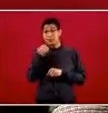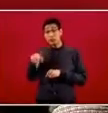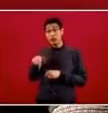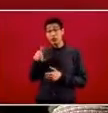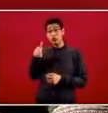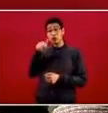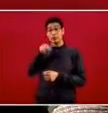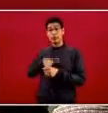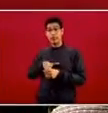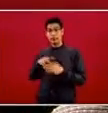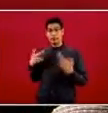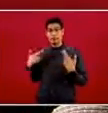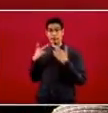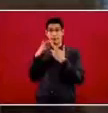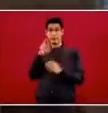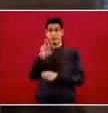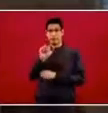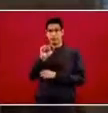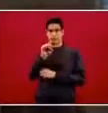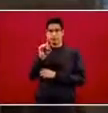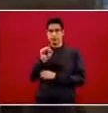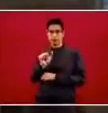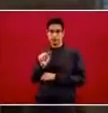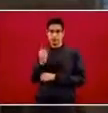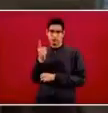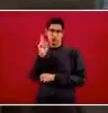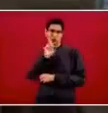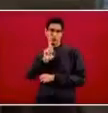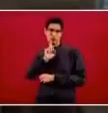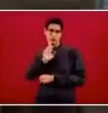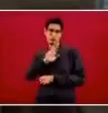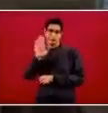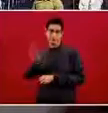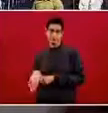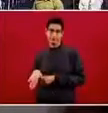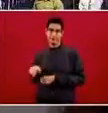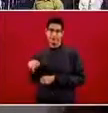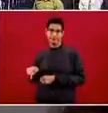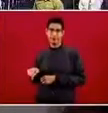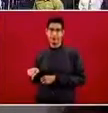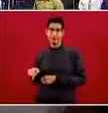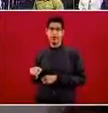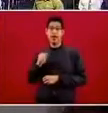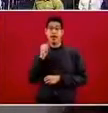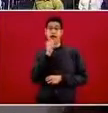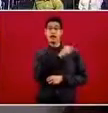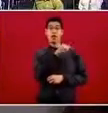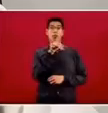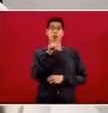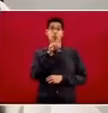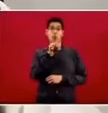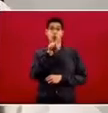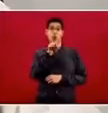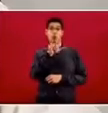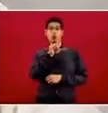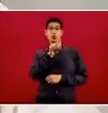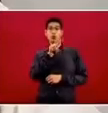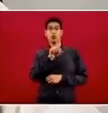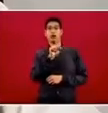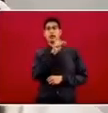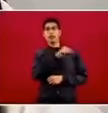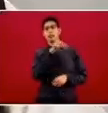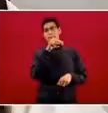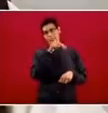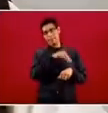And one of these deaths happened at the La Raza hospital that you were asking about. The other one was in the Monclova. It was